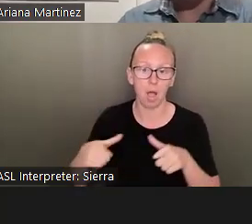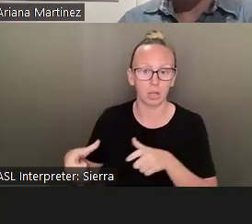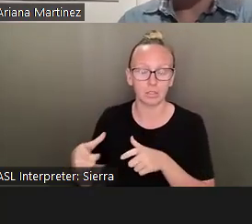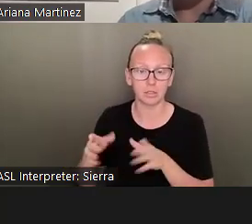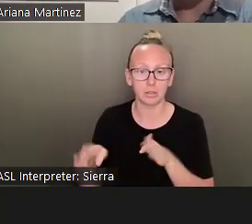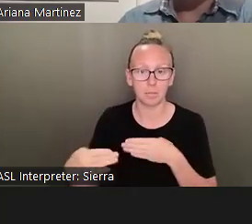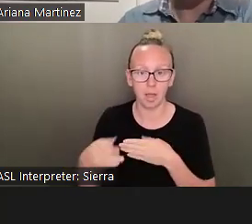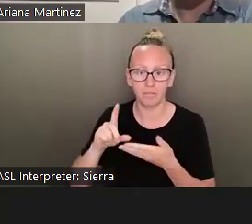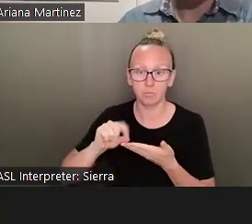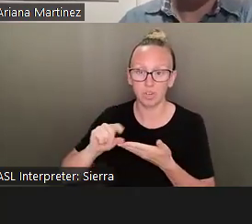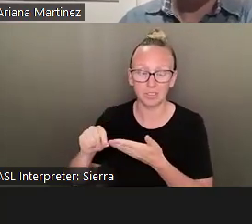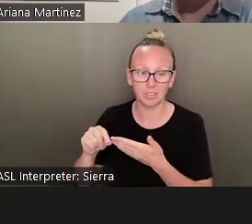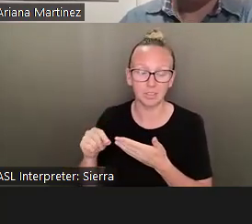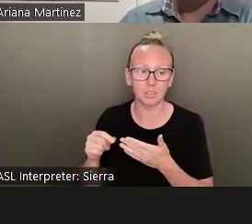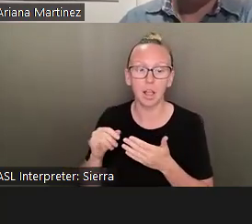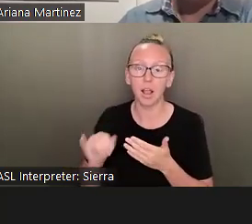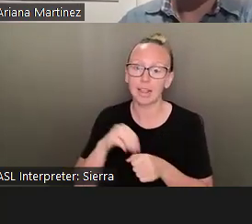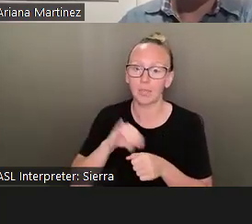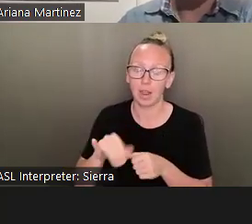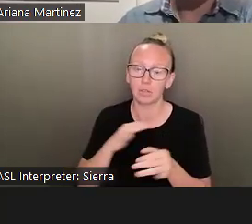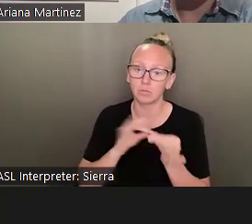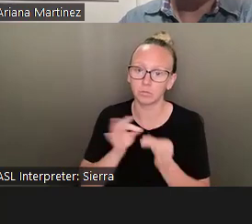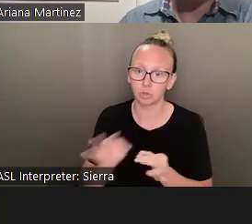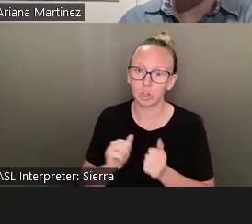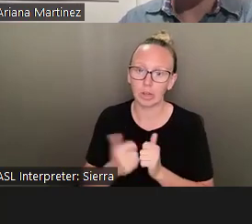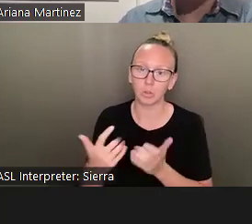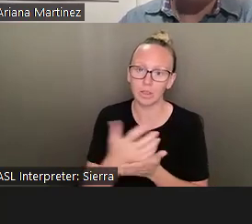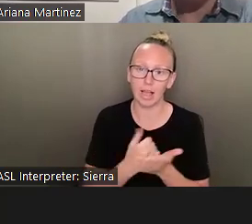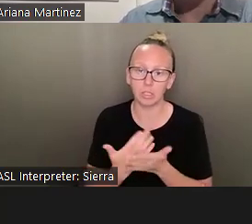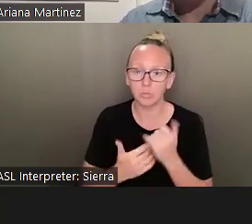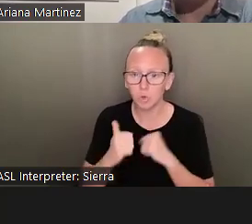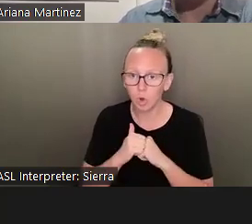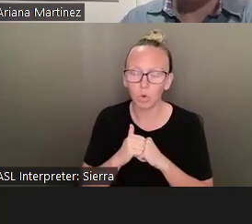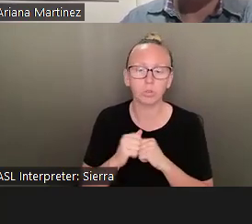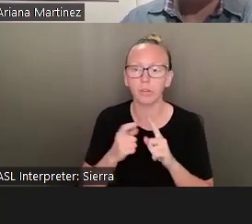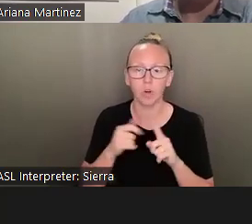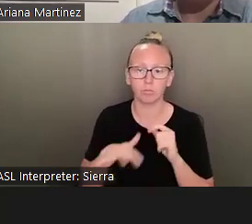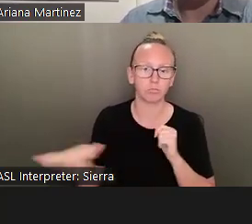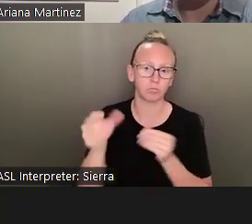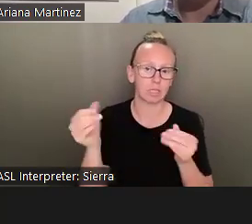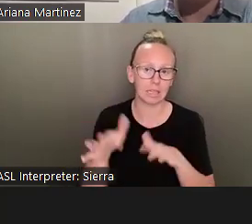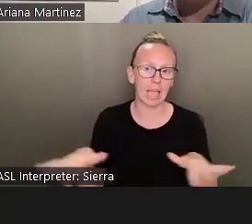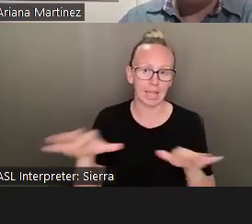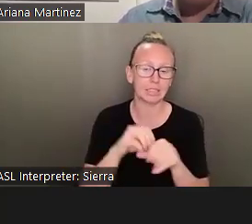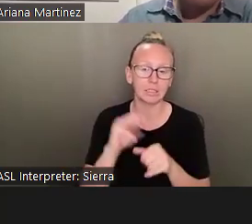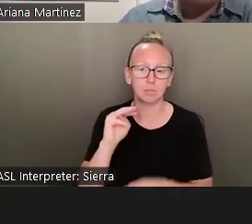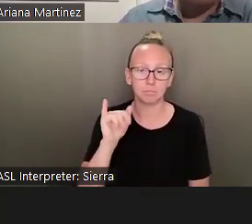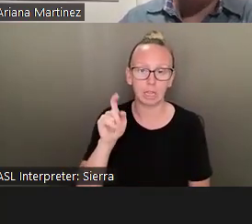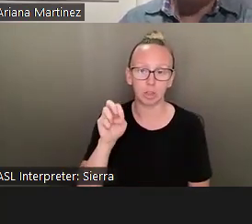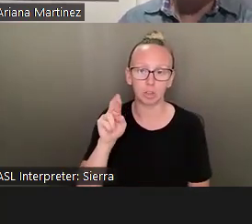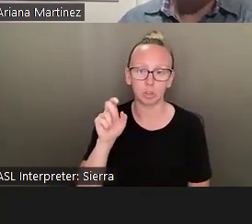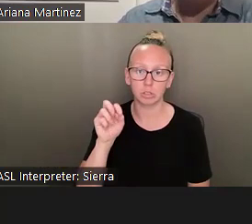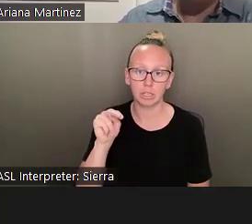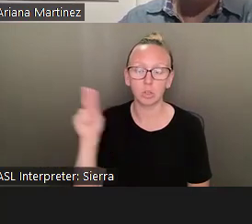was a set of instructions about how to gather some stones from the surrounding landscape in Millerton, New York, and to